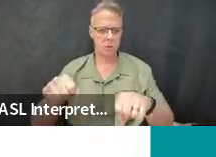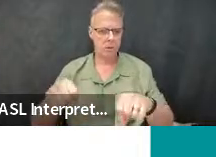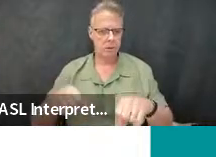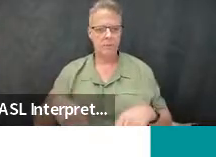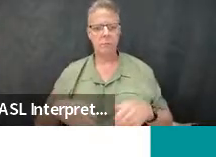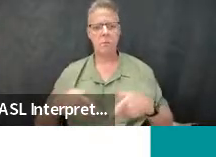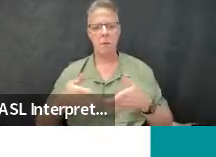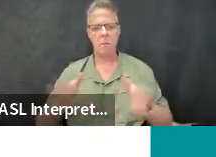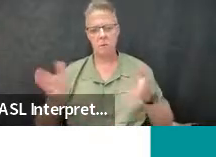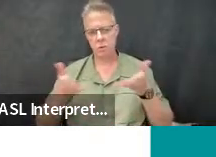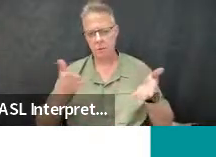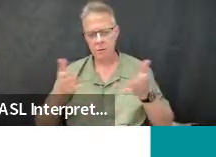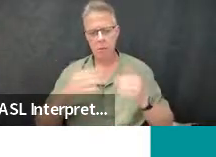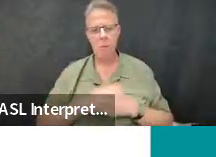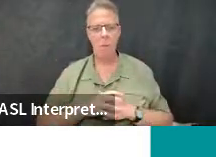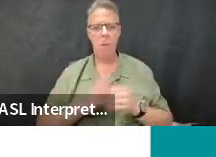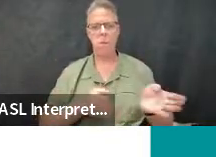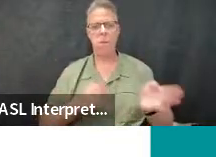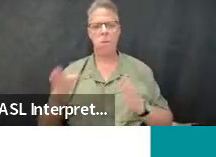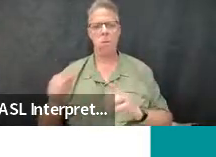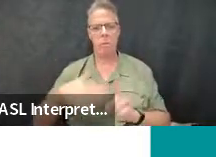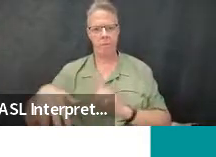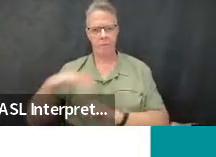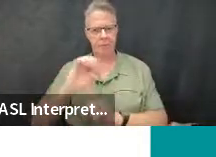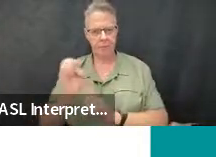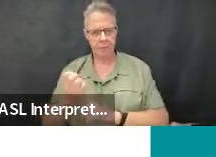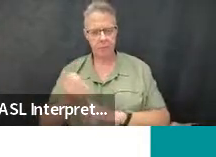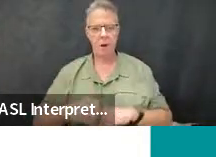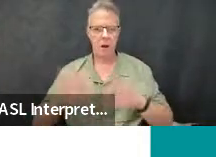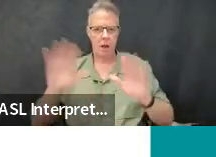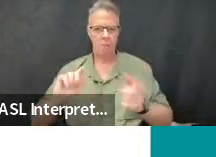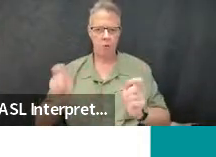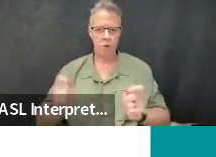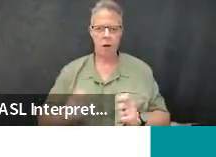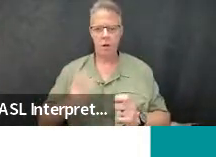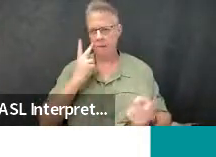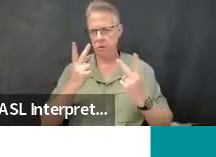public services. And in the environment, climate change,